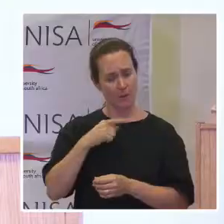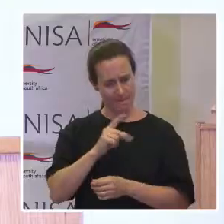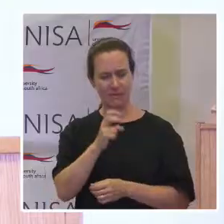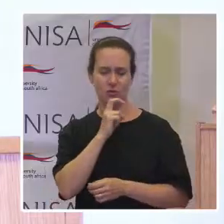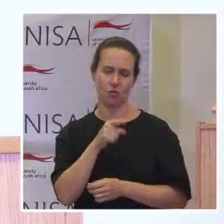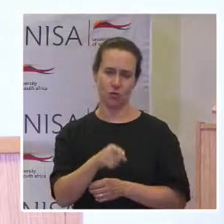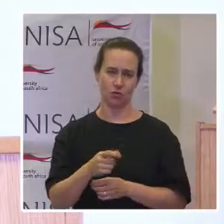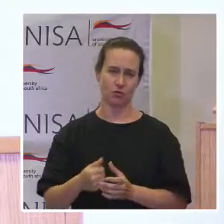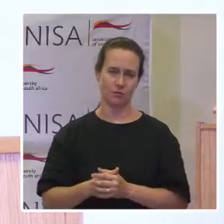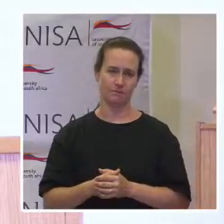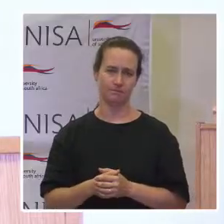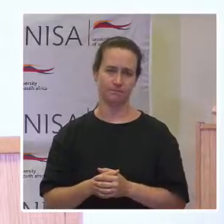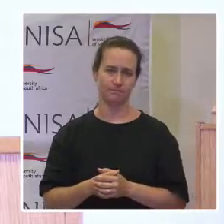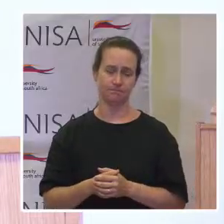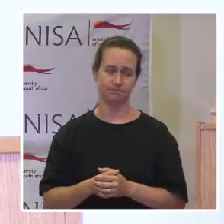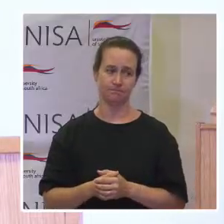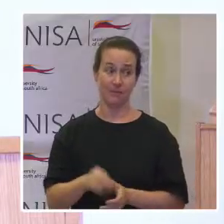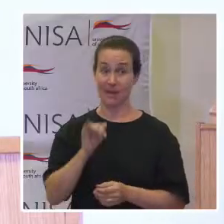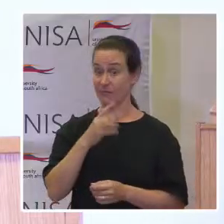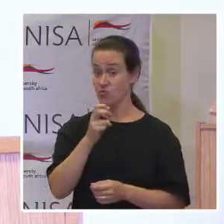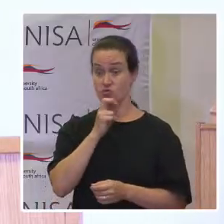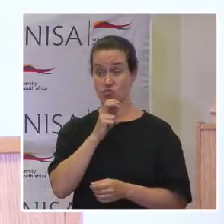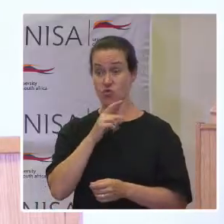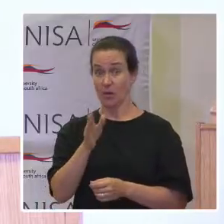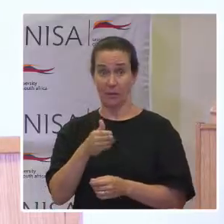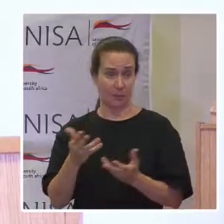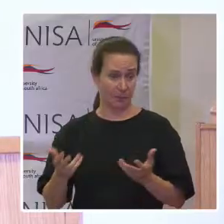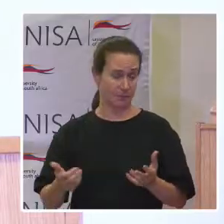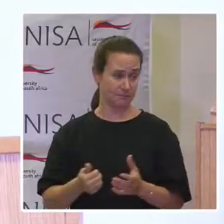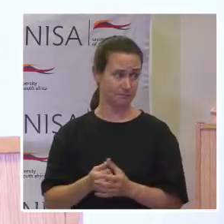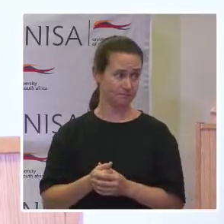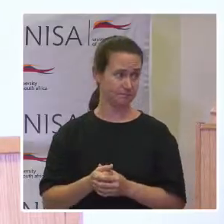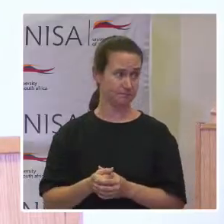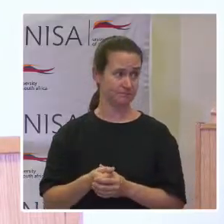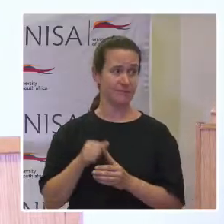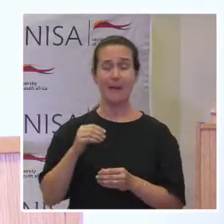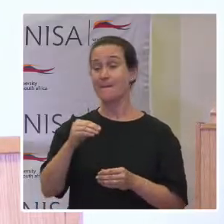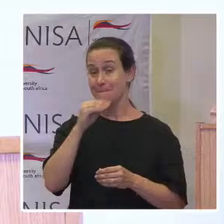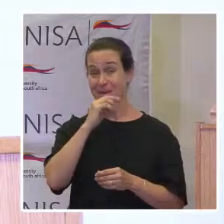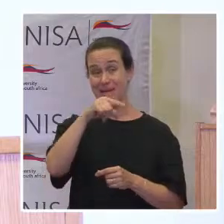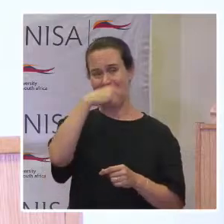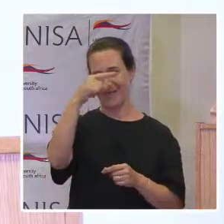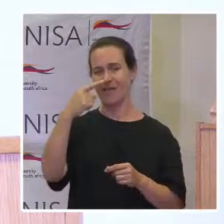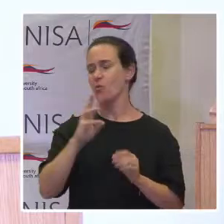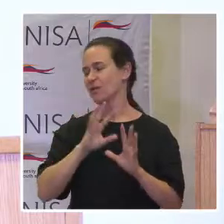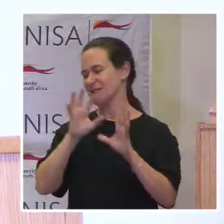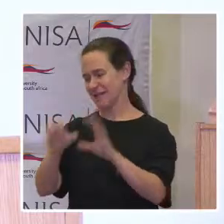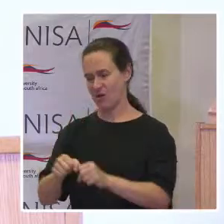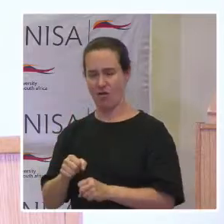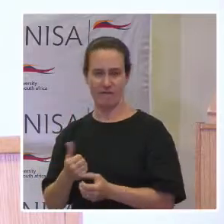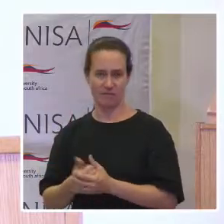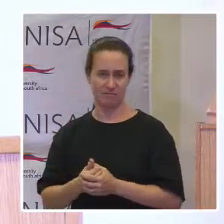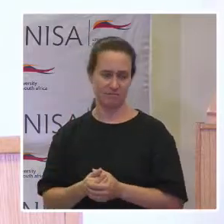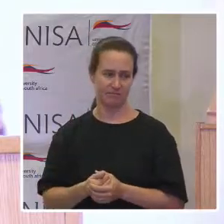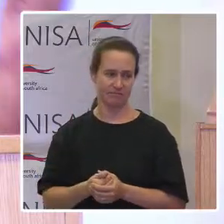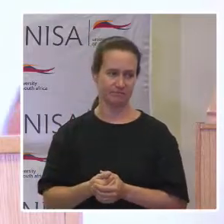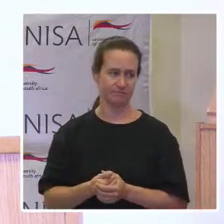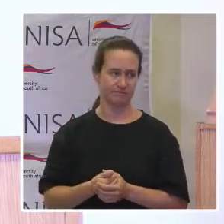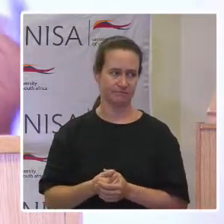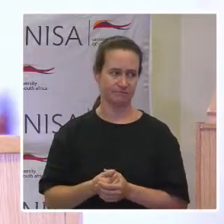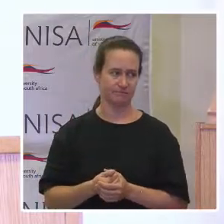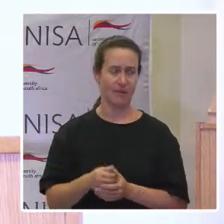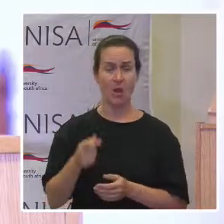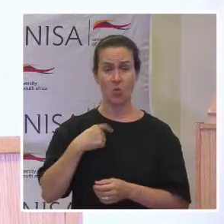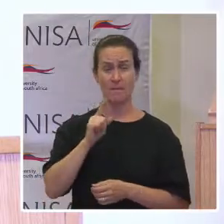of it. Because if you don't make use of it, a lot of things will overtake you. We are not saying that